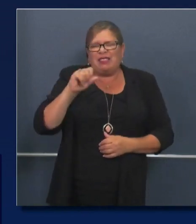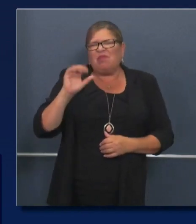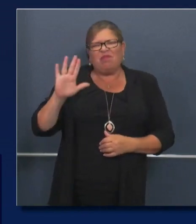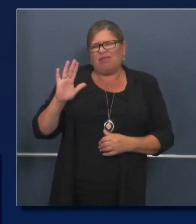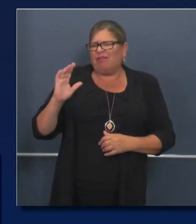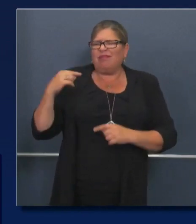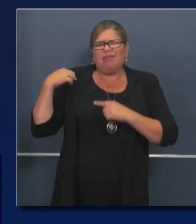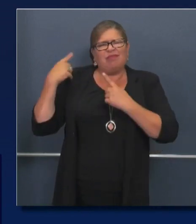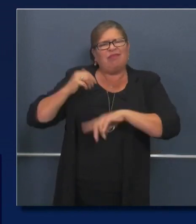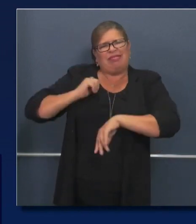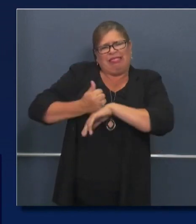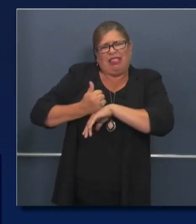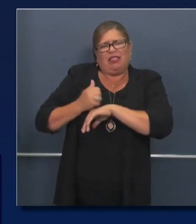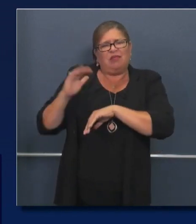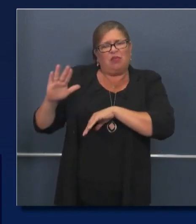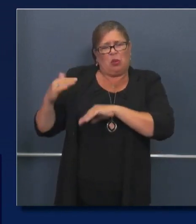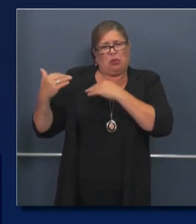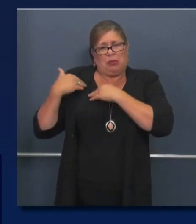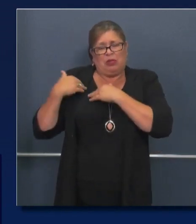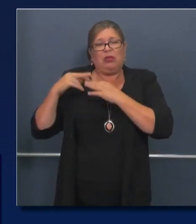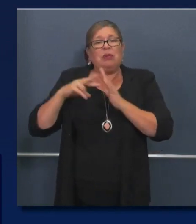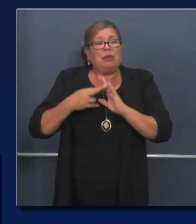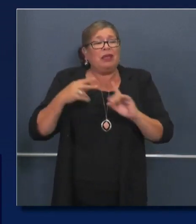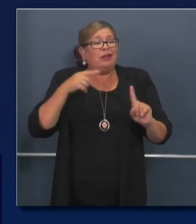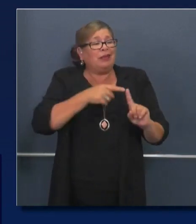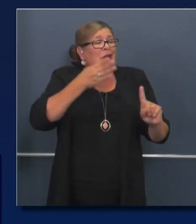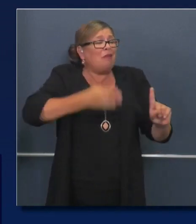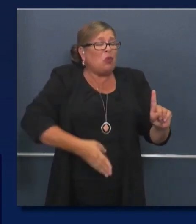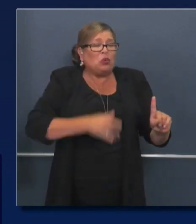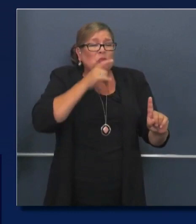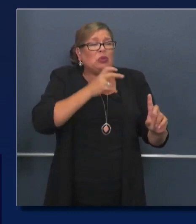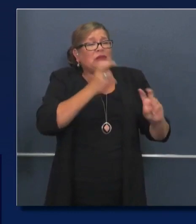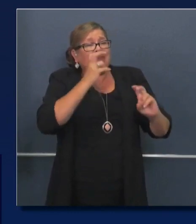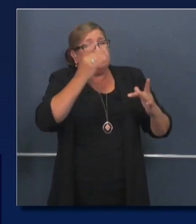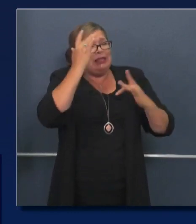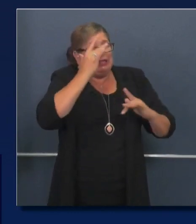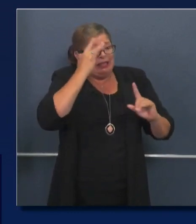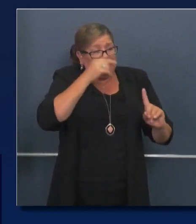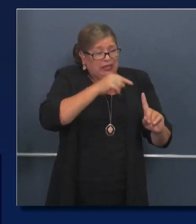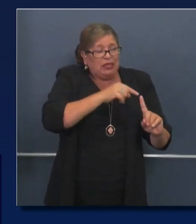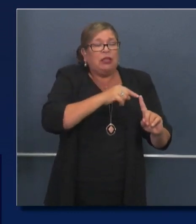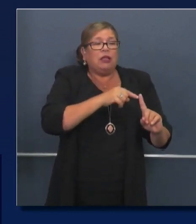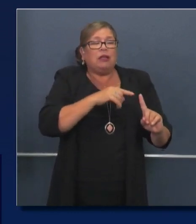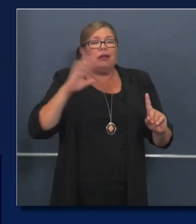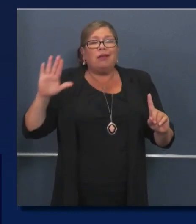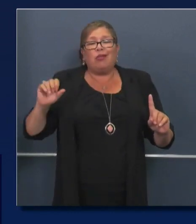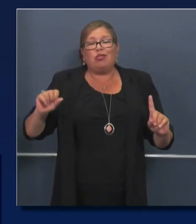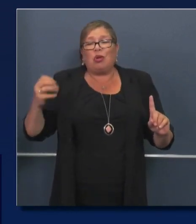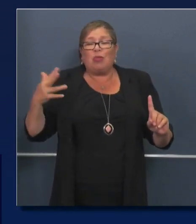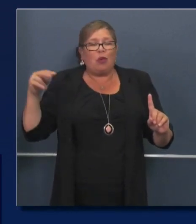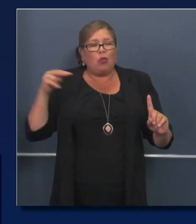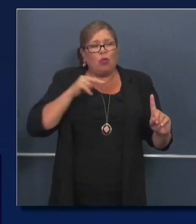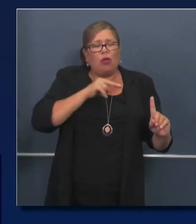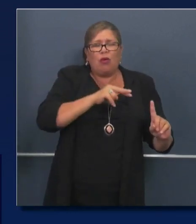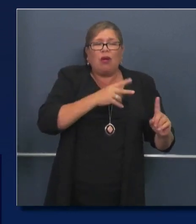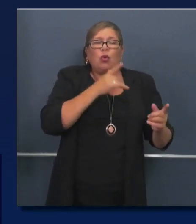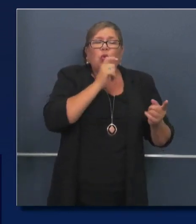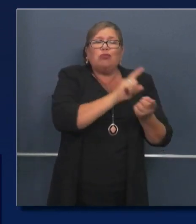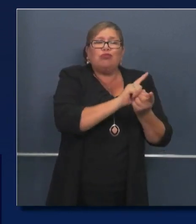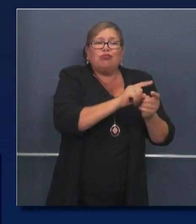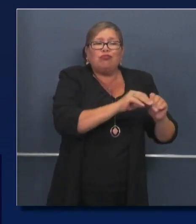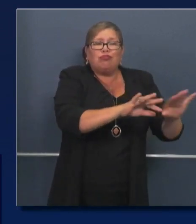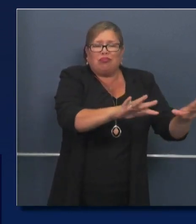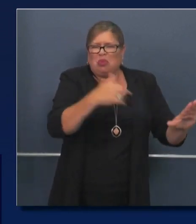tracing. We committed to developing a workforce in partnership with UCLA and UCSF. We announced that. We've